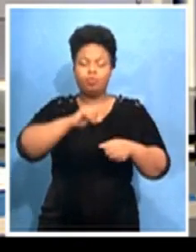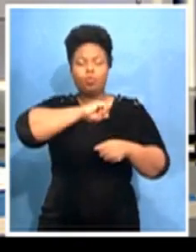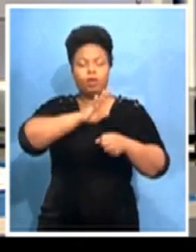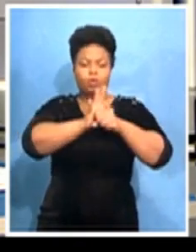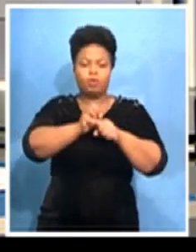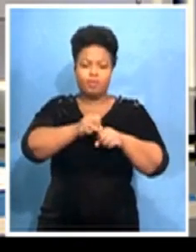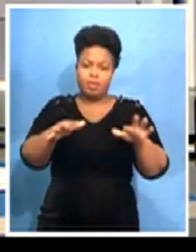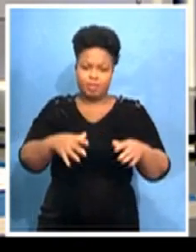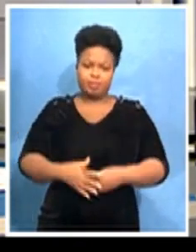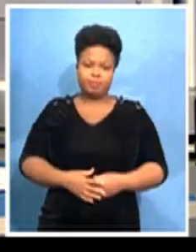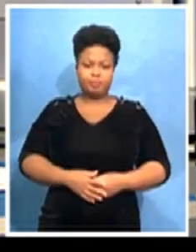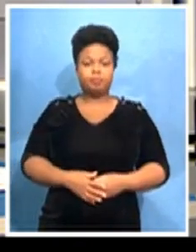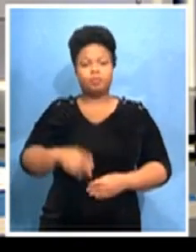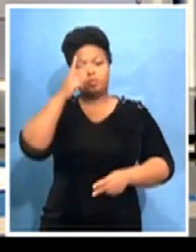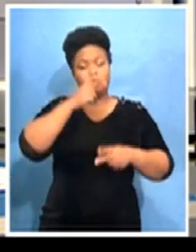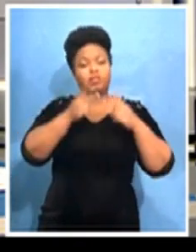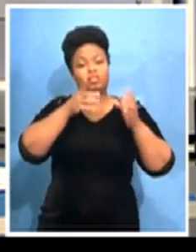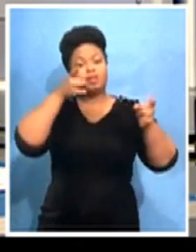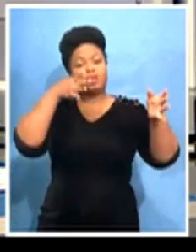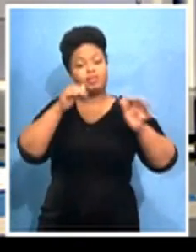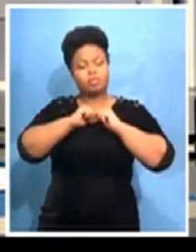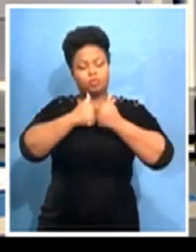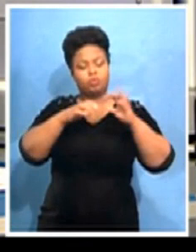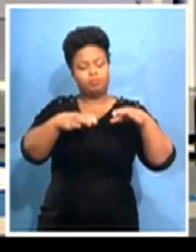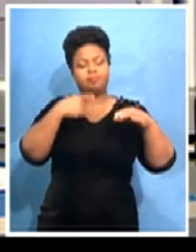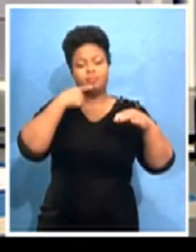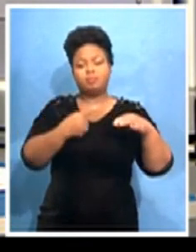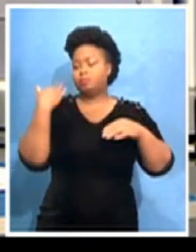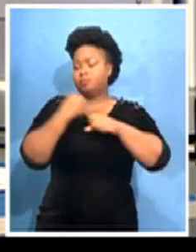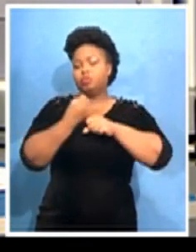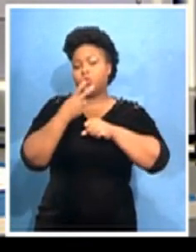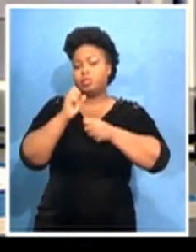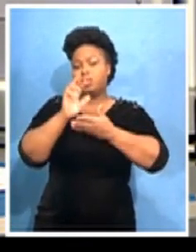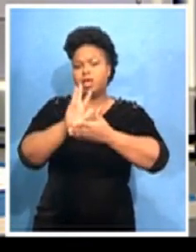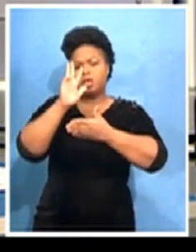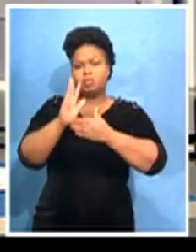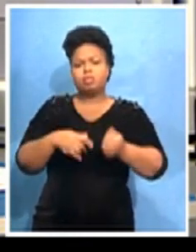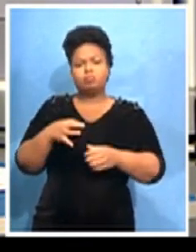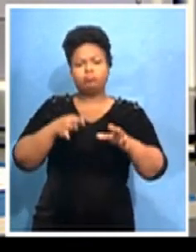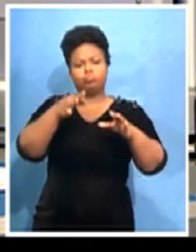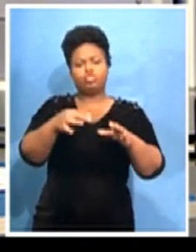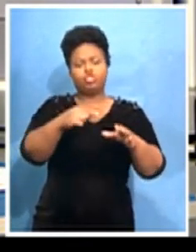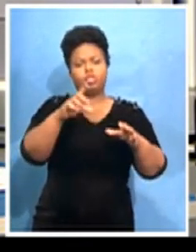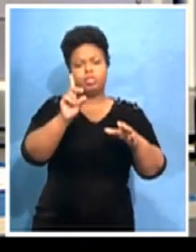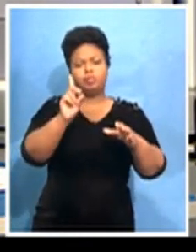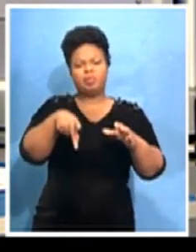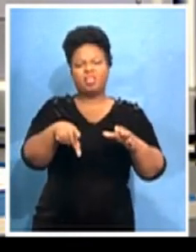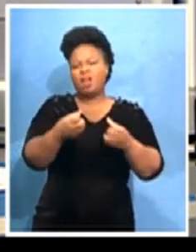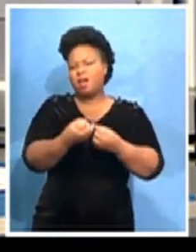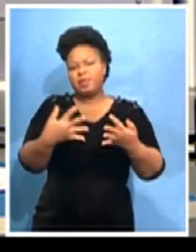Hunters Association says in 2019 the sector contributed around 14 billion rand to South Africa's